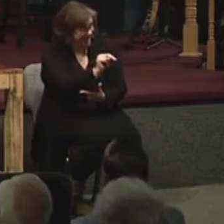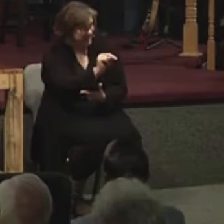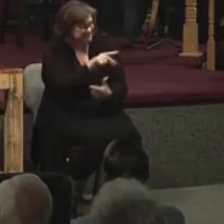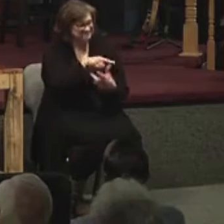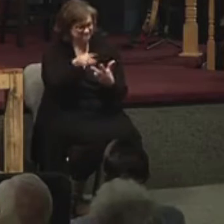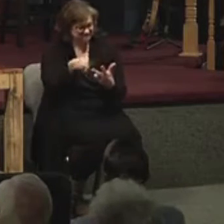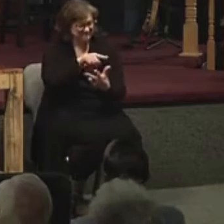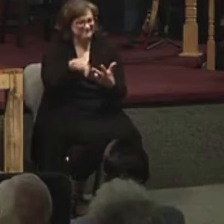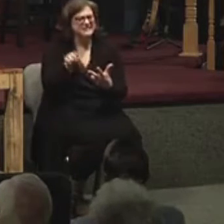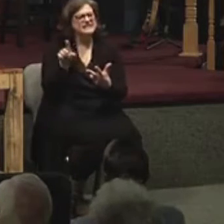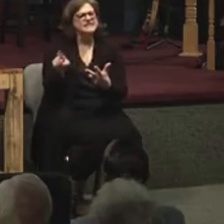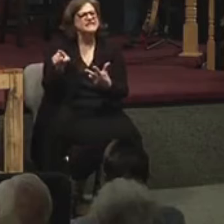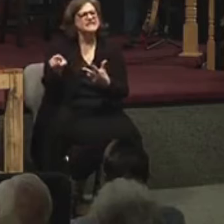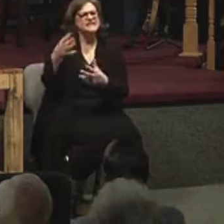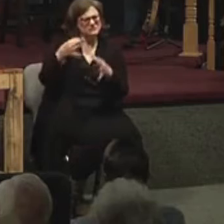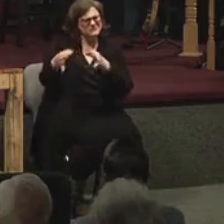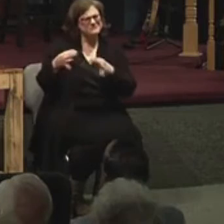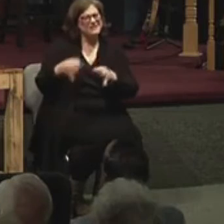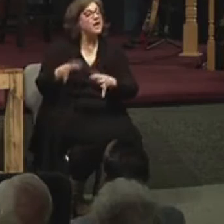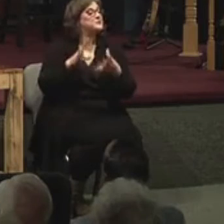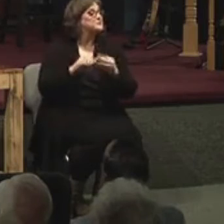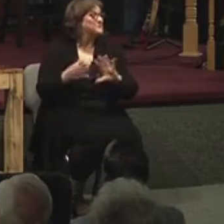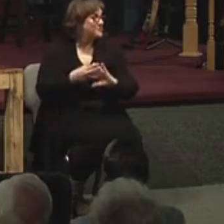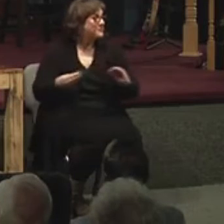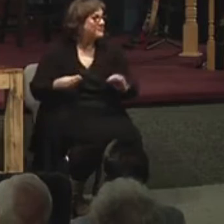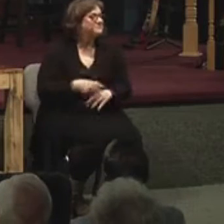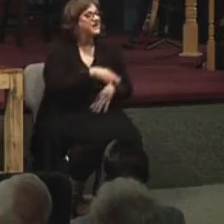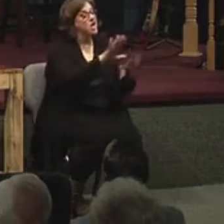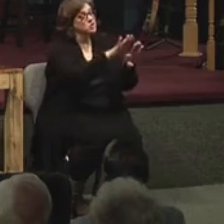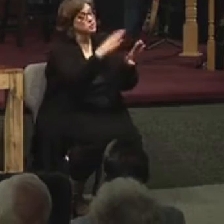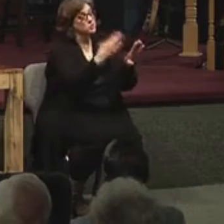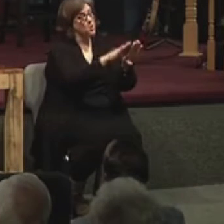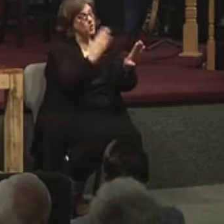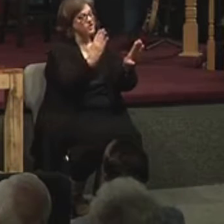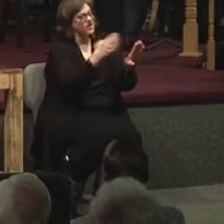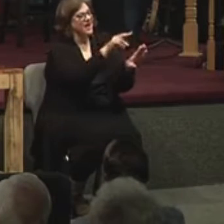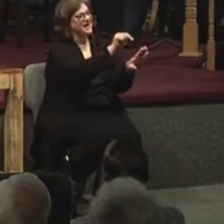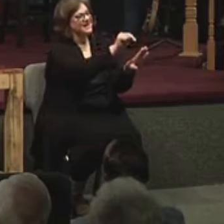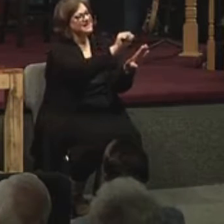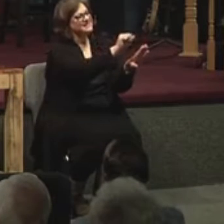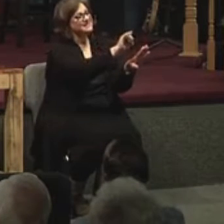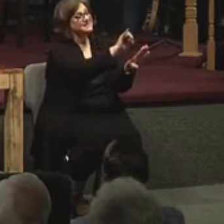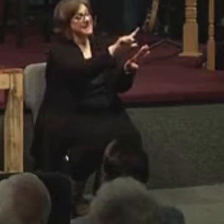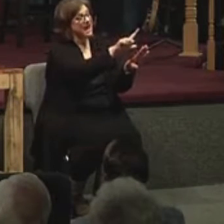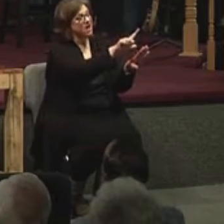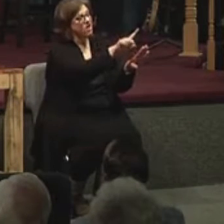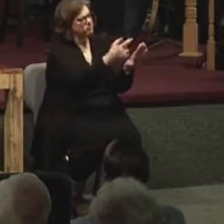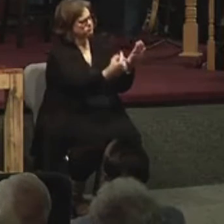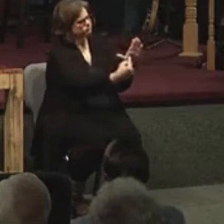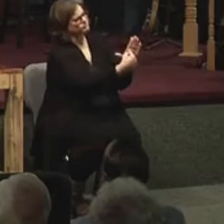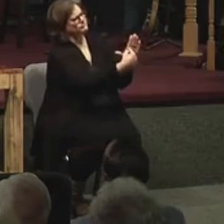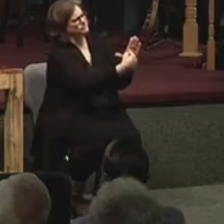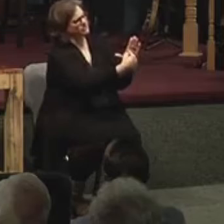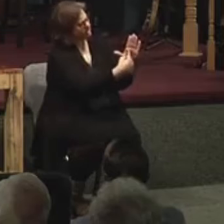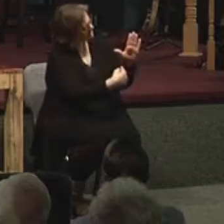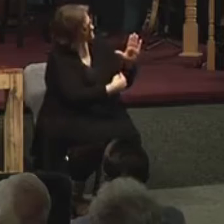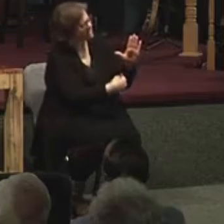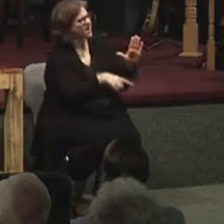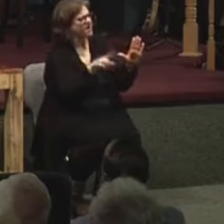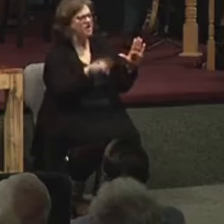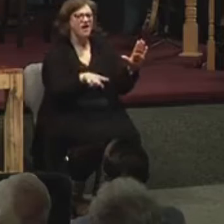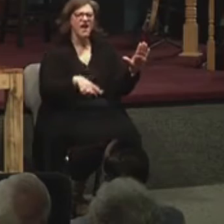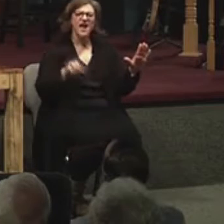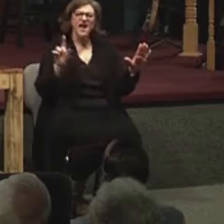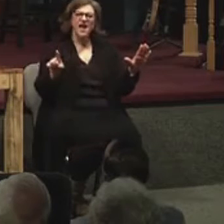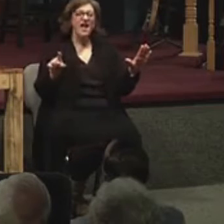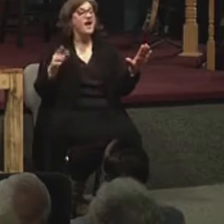about a nail in the door. He said one day he came home from work and his son Mike, who was Matt's dad, had painted the